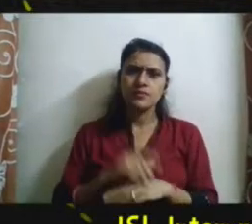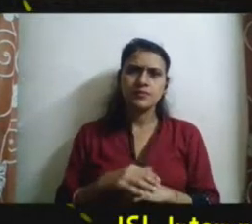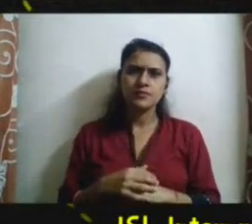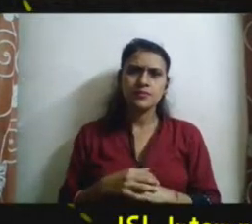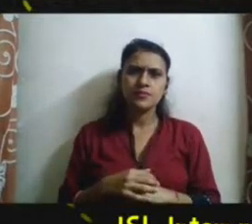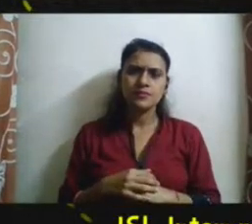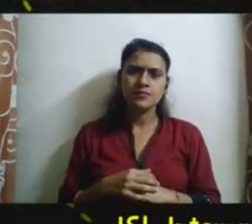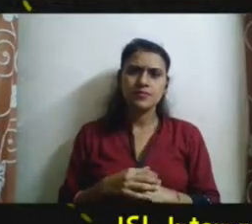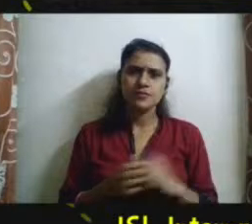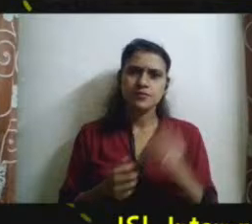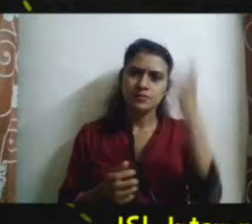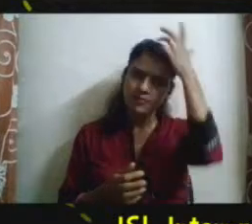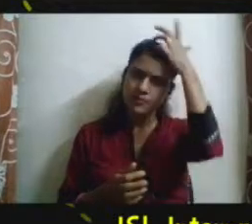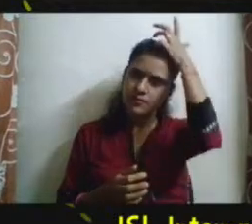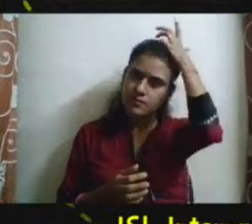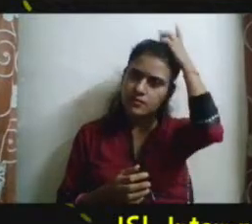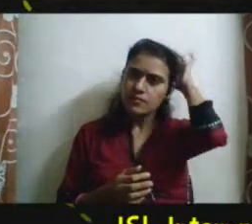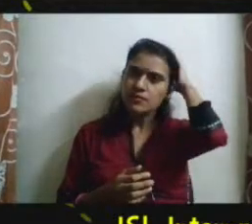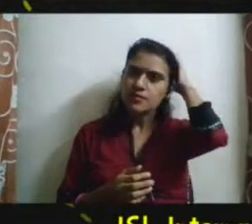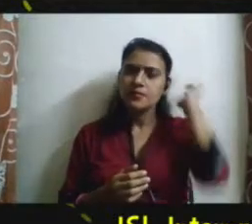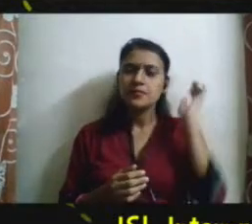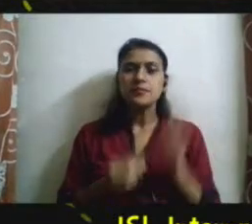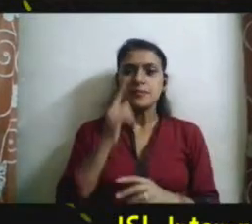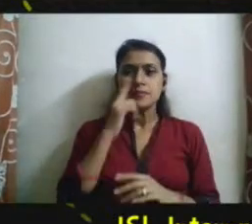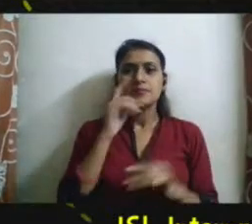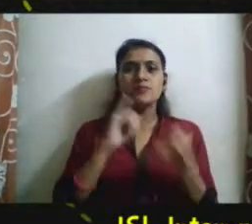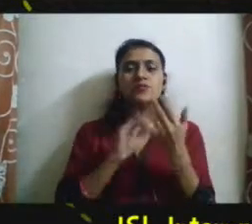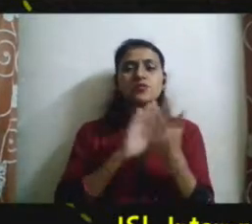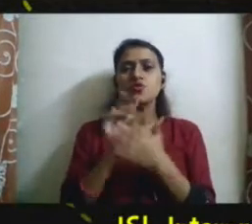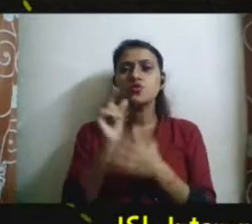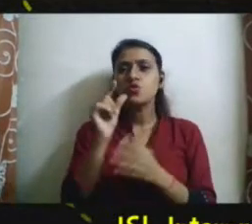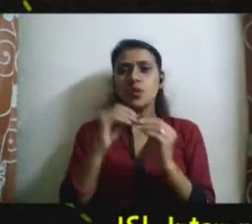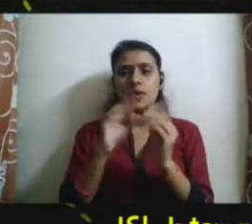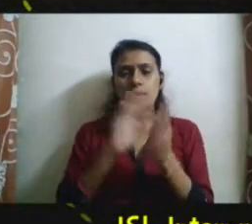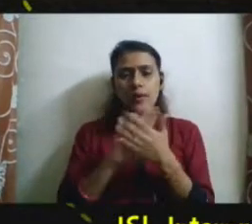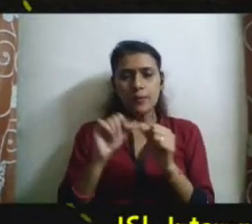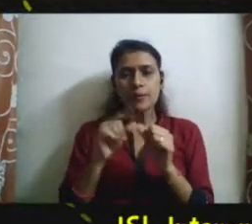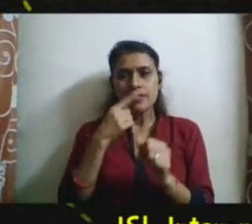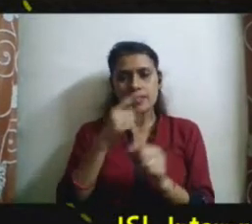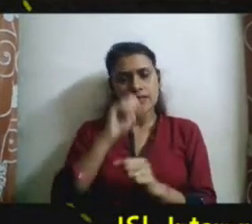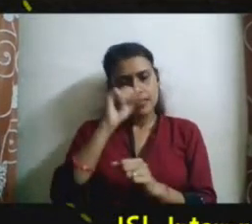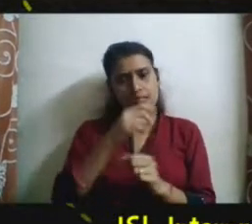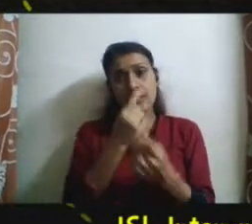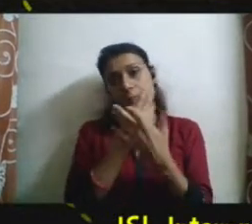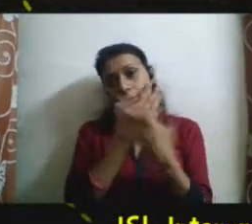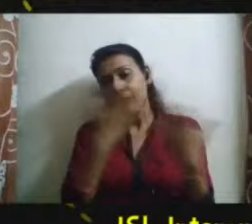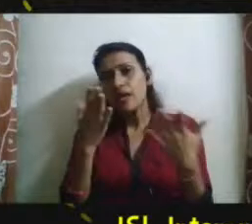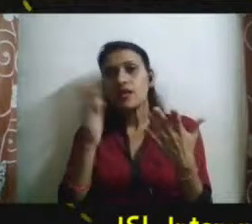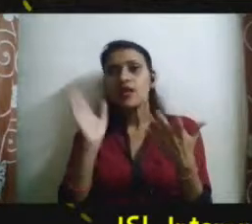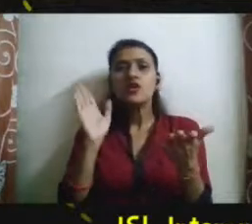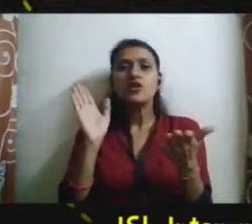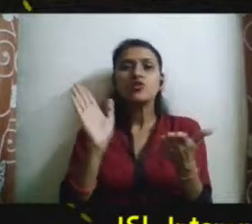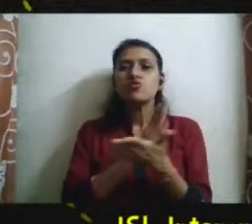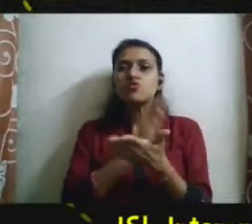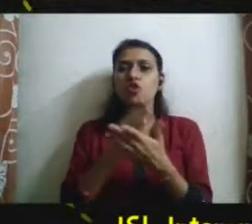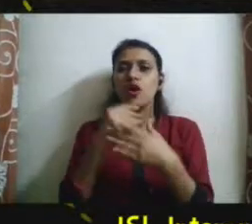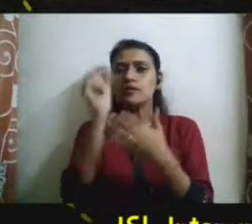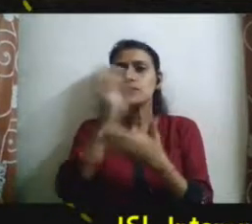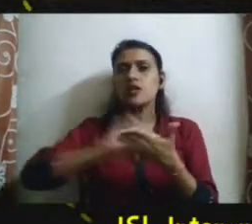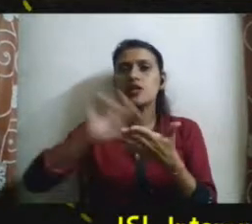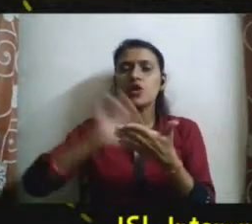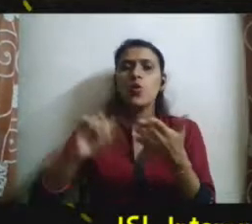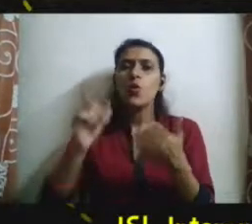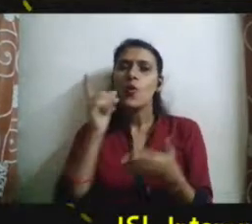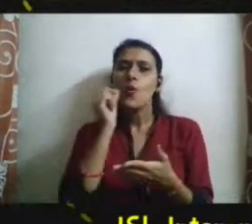of compositions written by men for their gurus are written